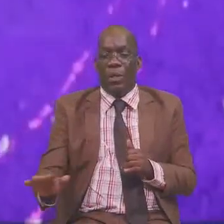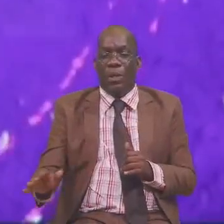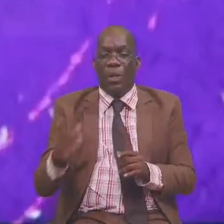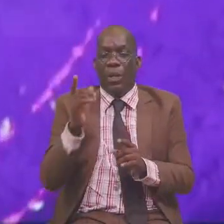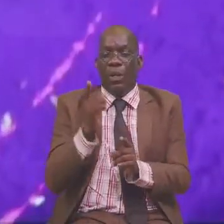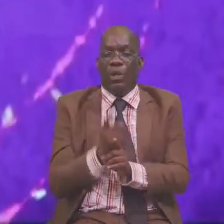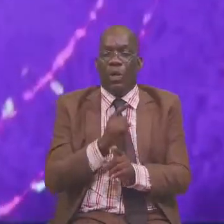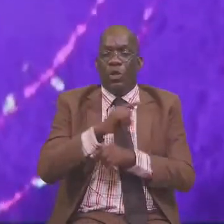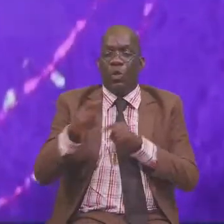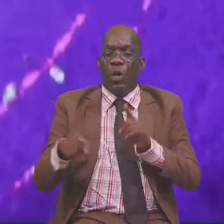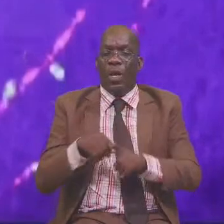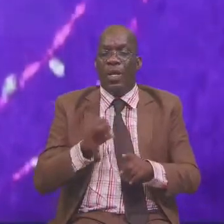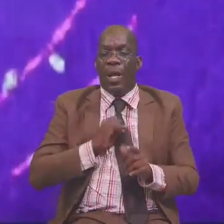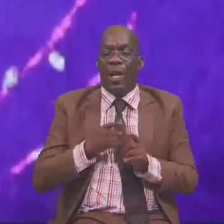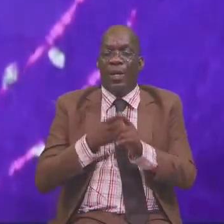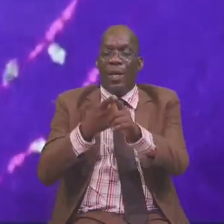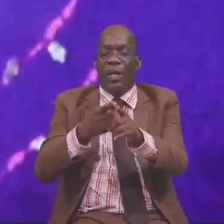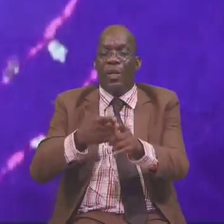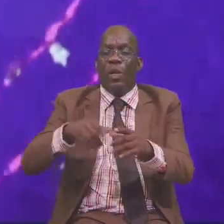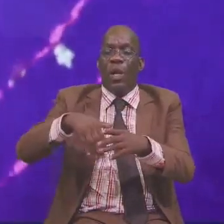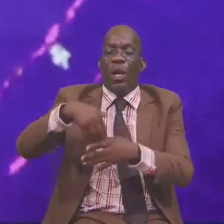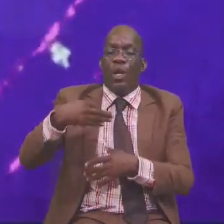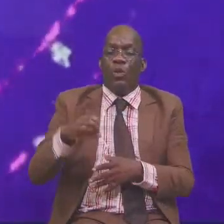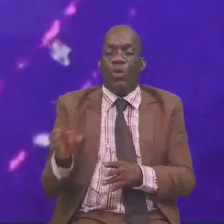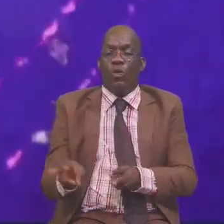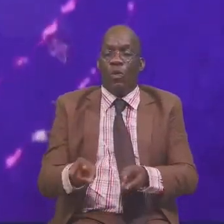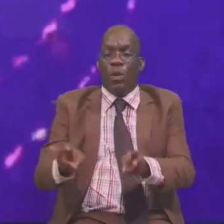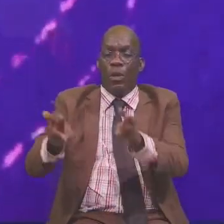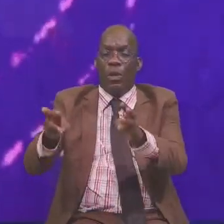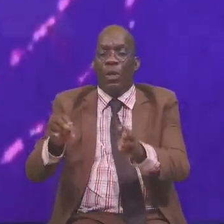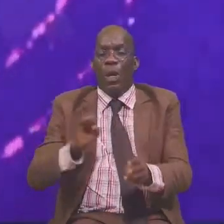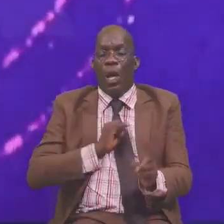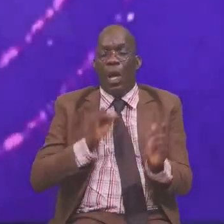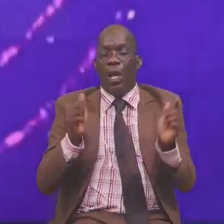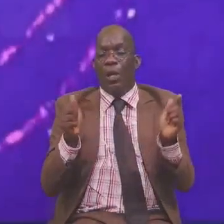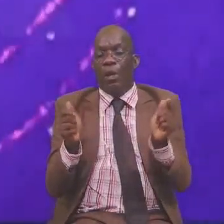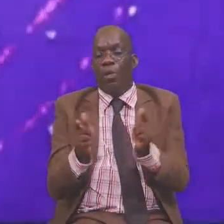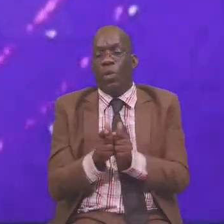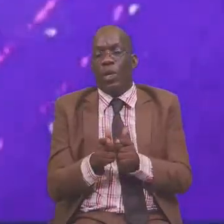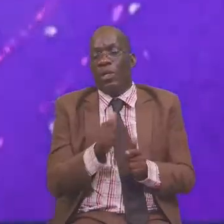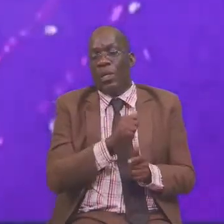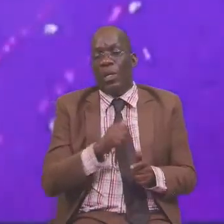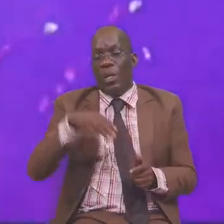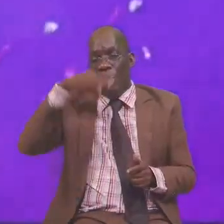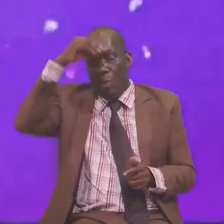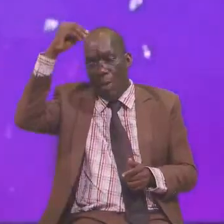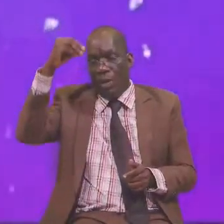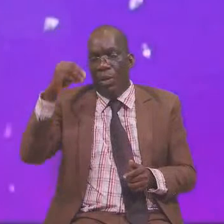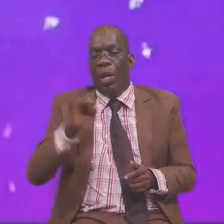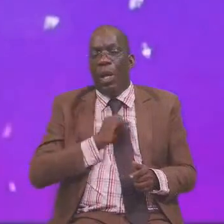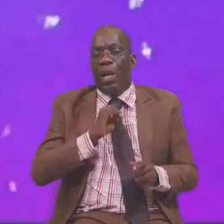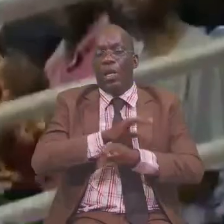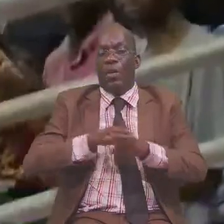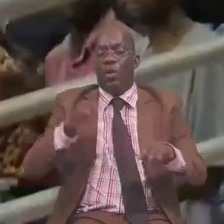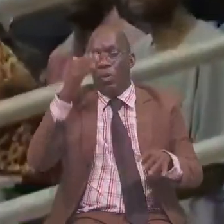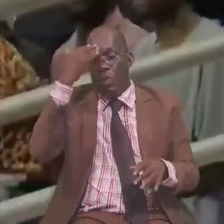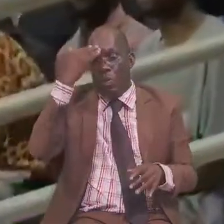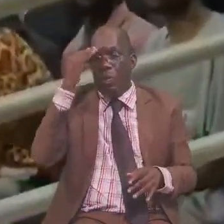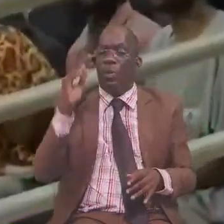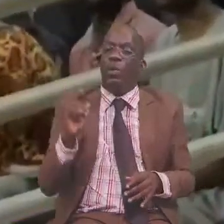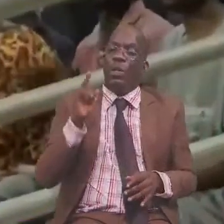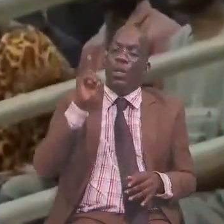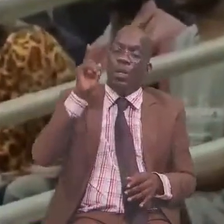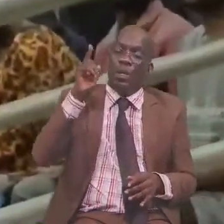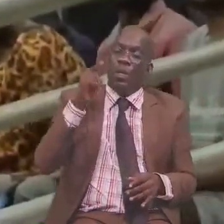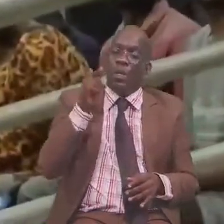Just when I ran out of the road, I met a man I didn't know, and he told